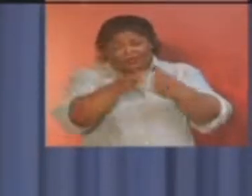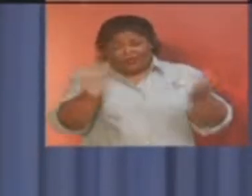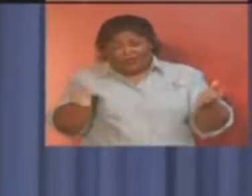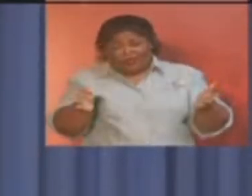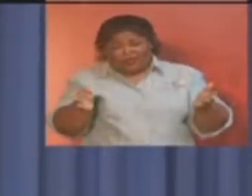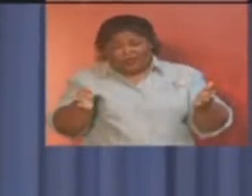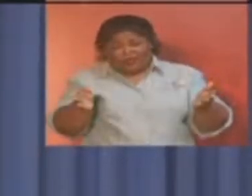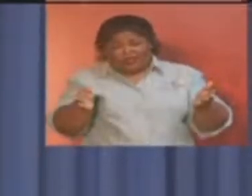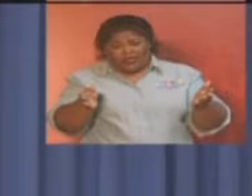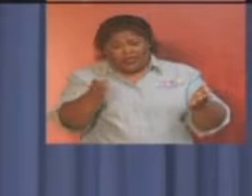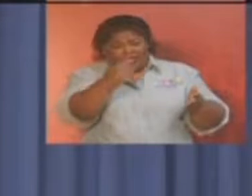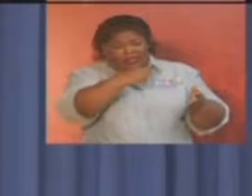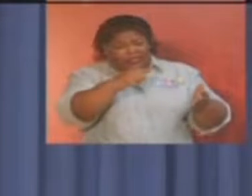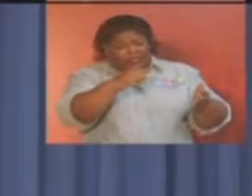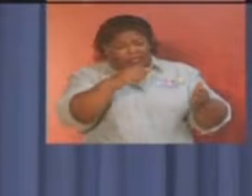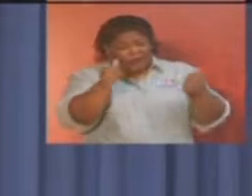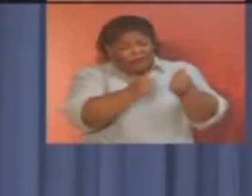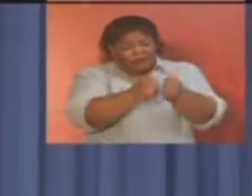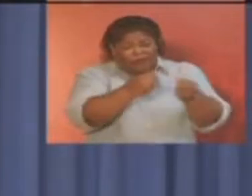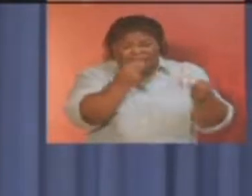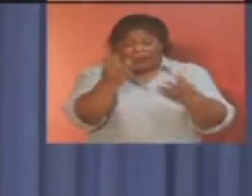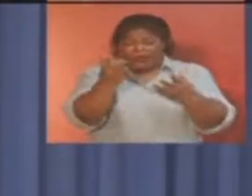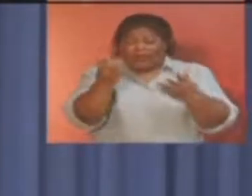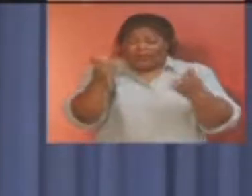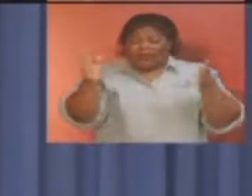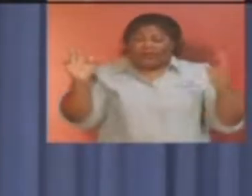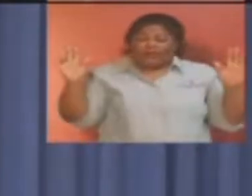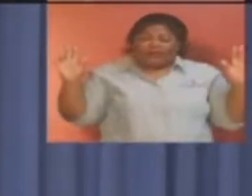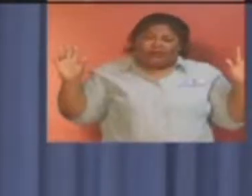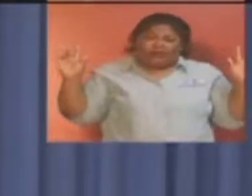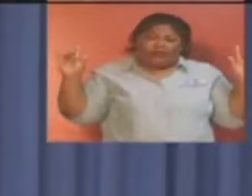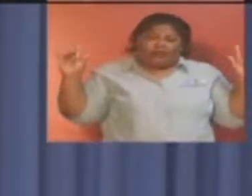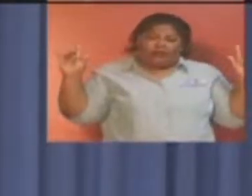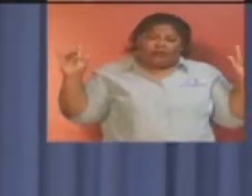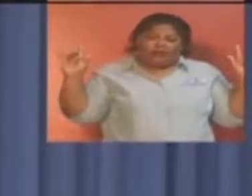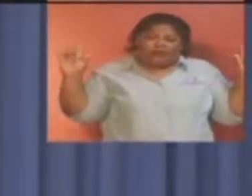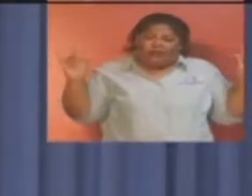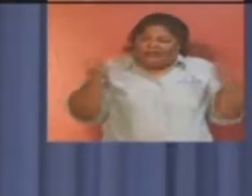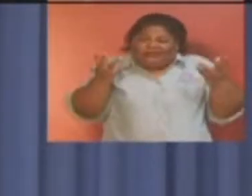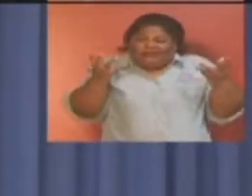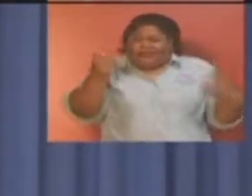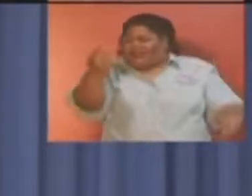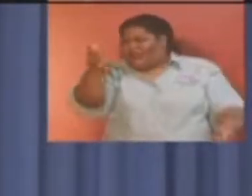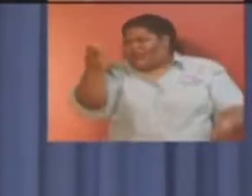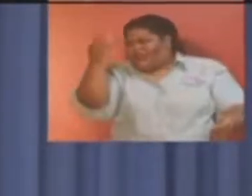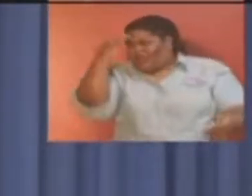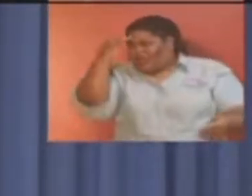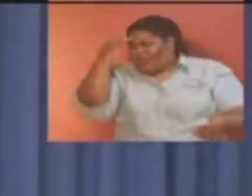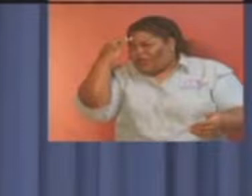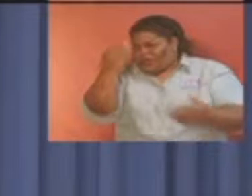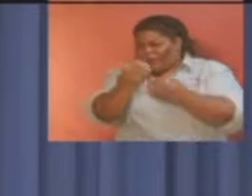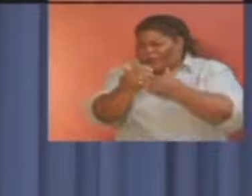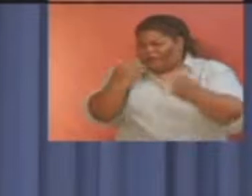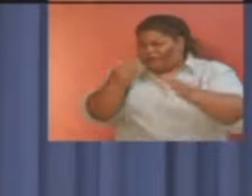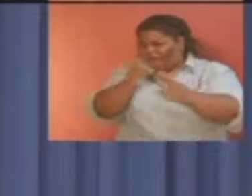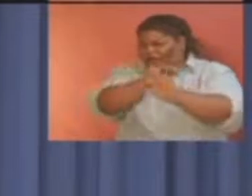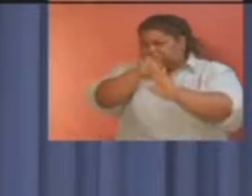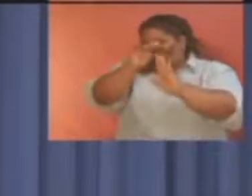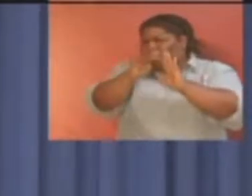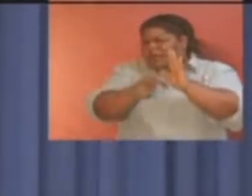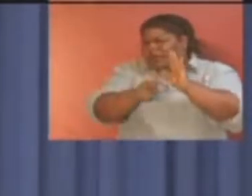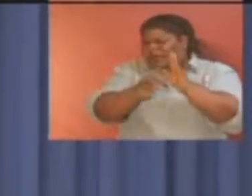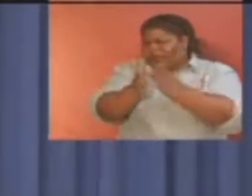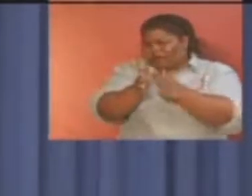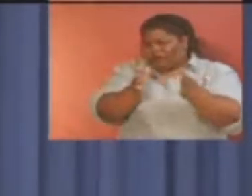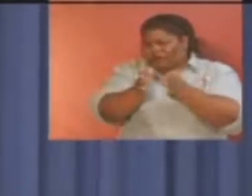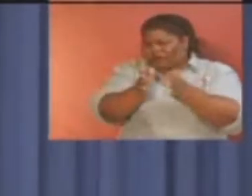Even after we have been on this since mid-March, I would say, pointing that there was something that could